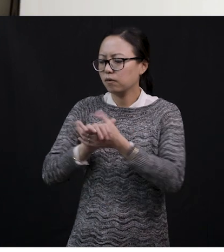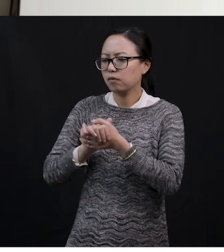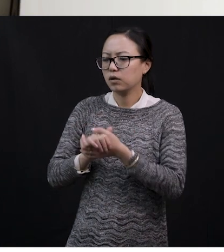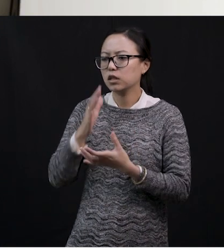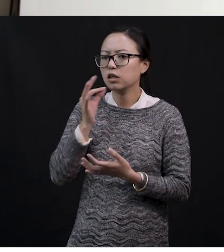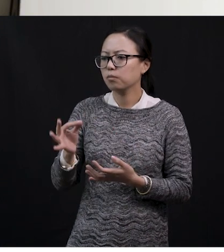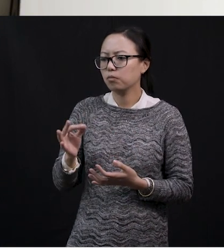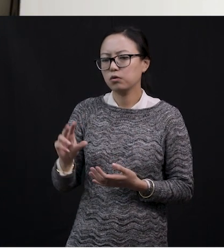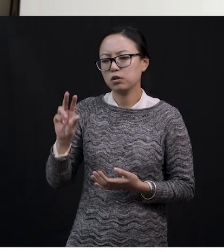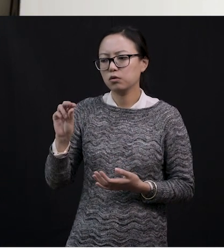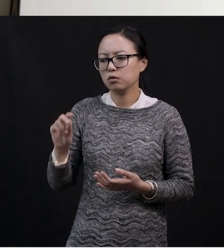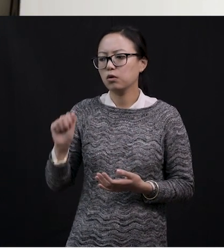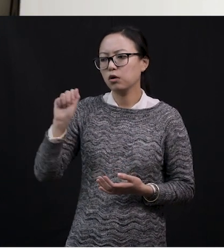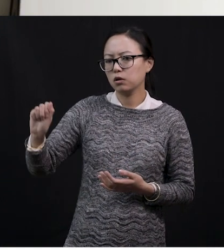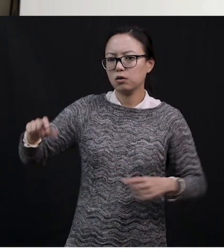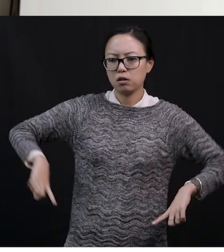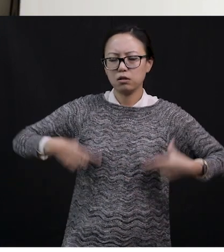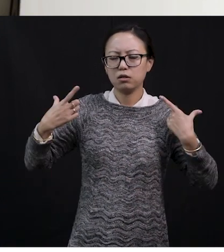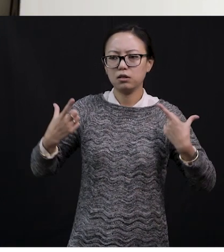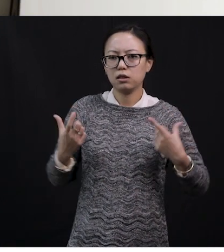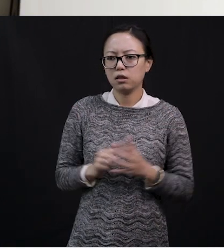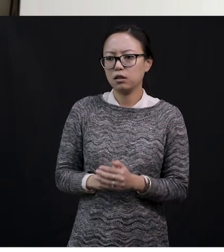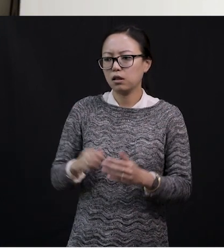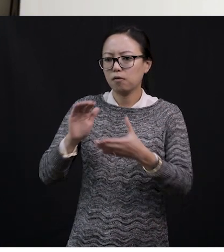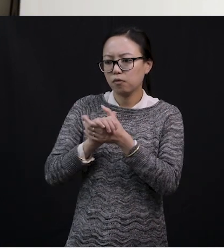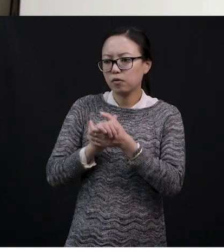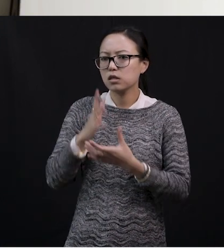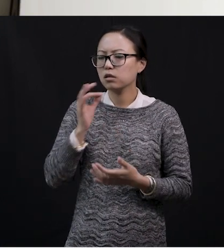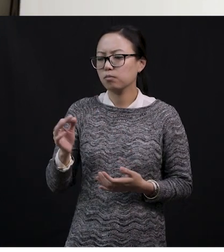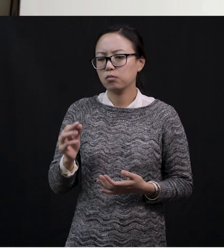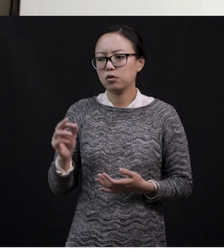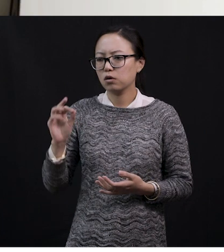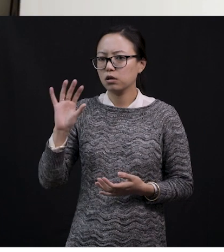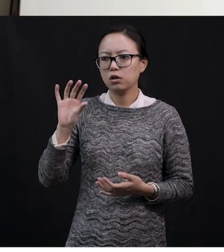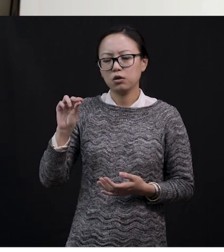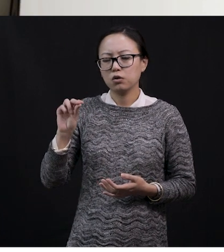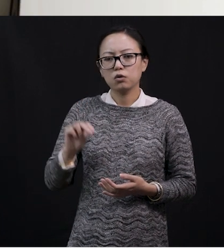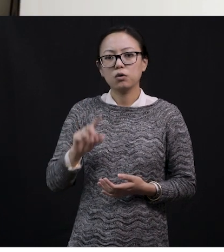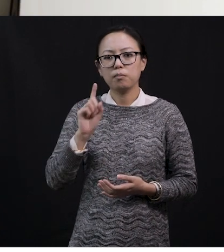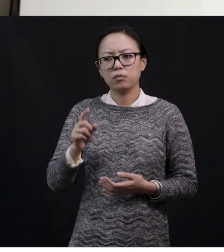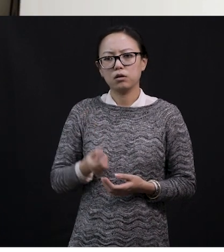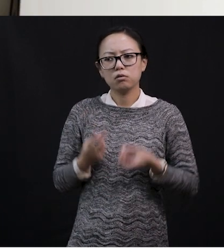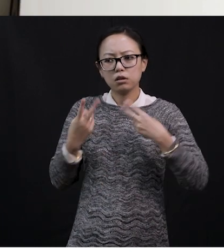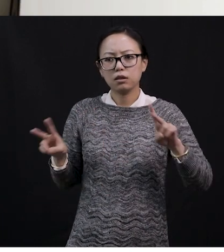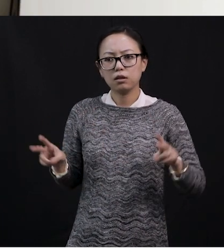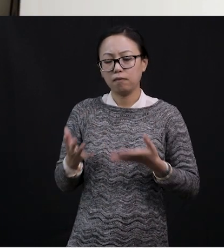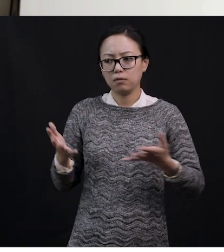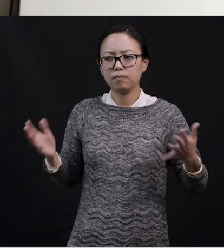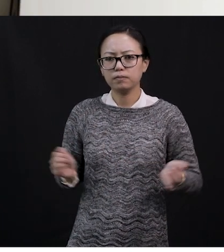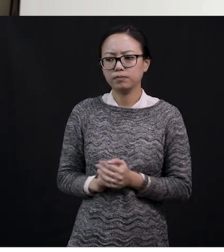in your life. But when it comes to remembering other things, you are very good at it. At that point of